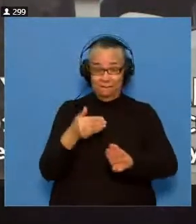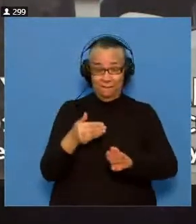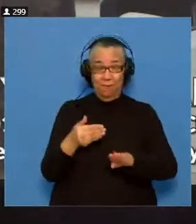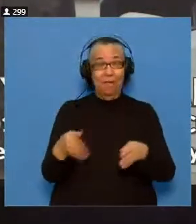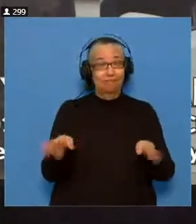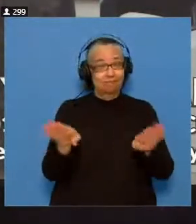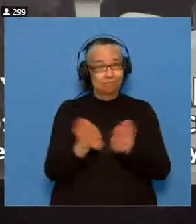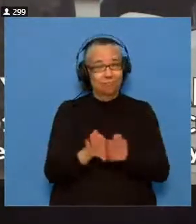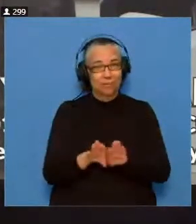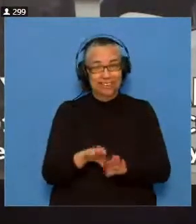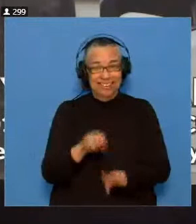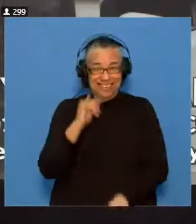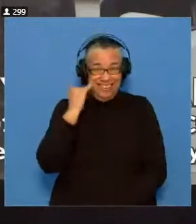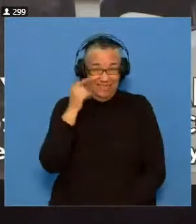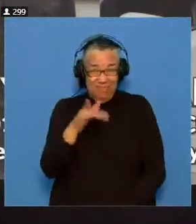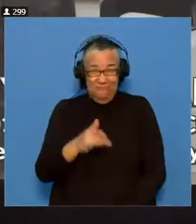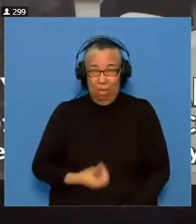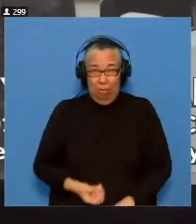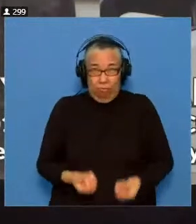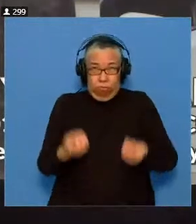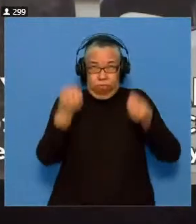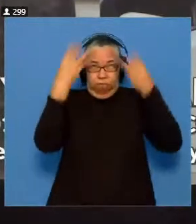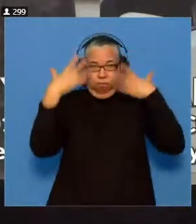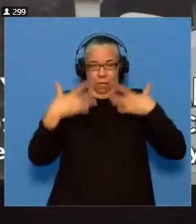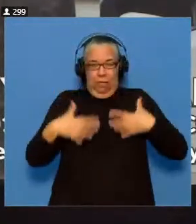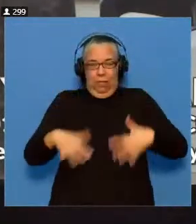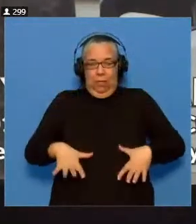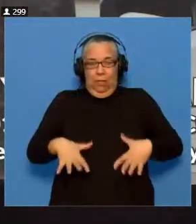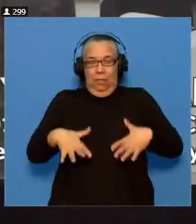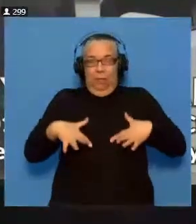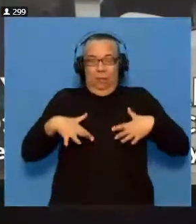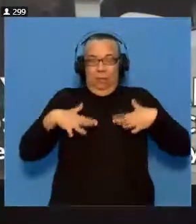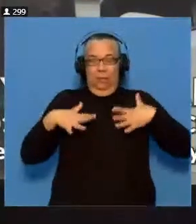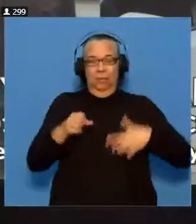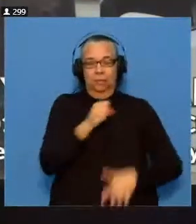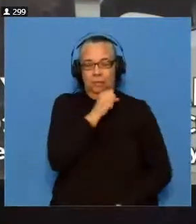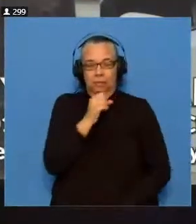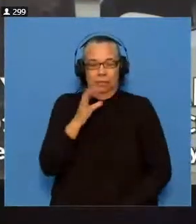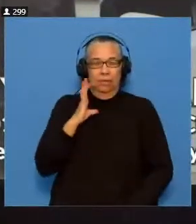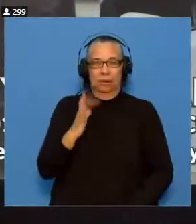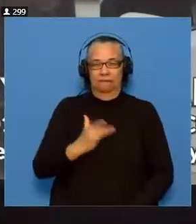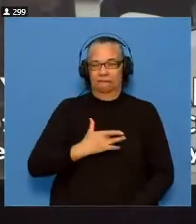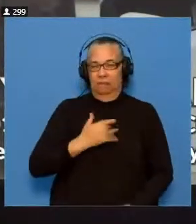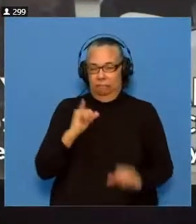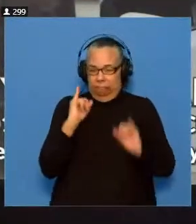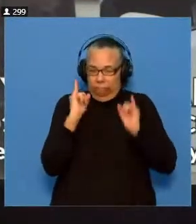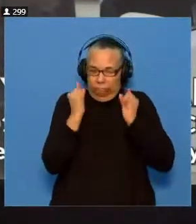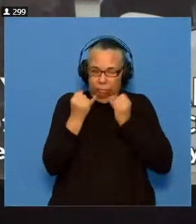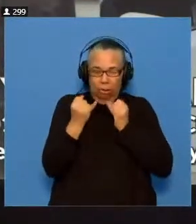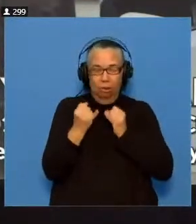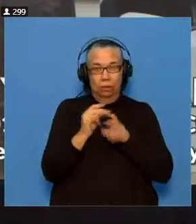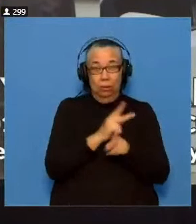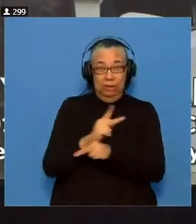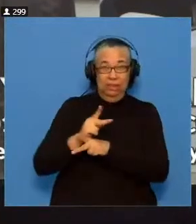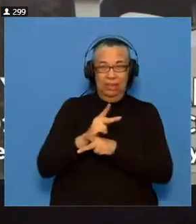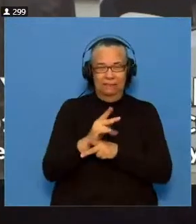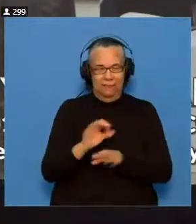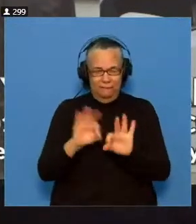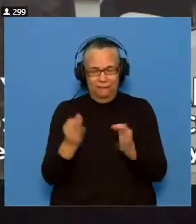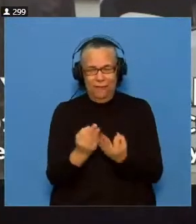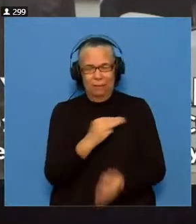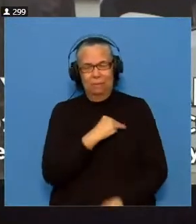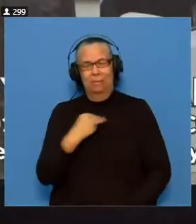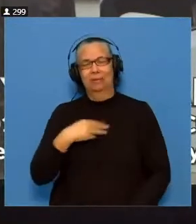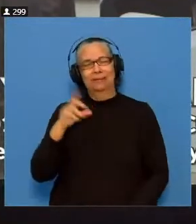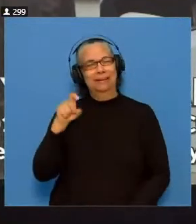feeling overwhelmed or anxious, or if you're a senior who feels isolated, or if you're caring for loved ones and need someone to talk to, the